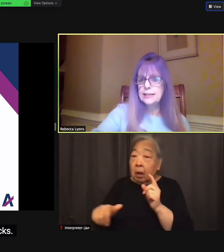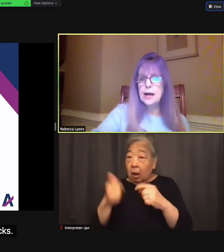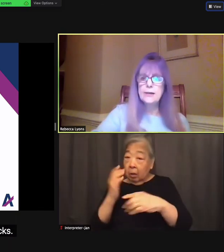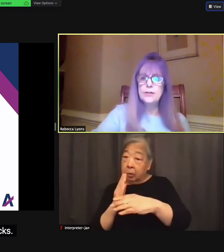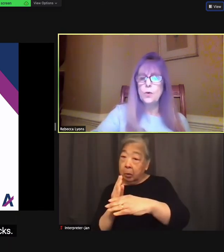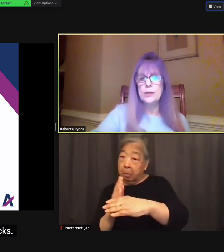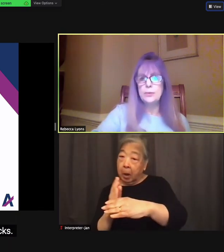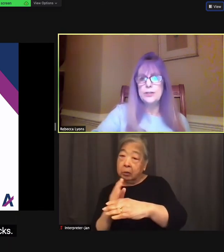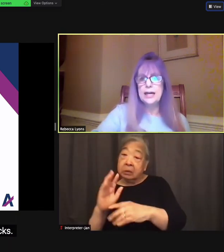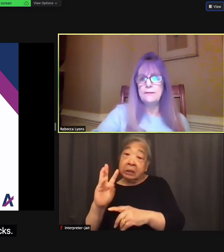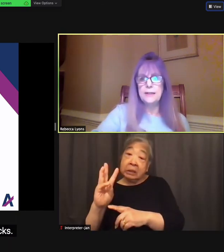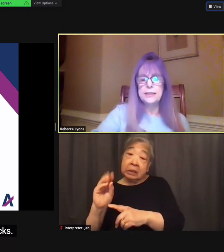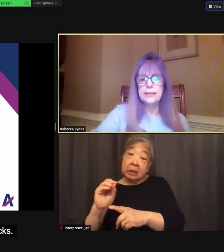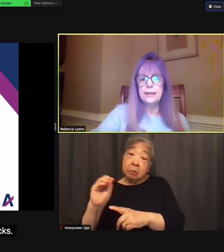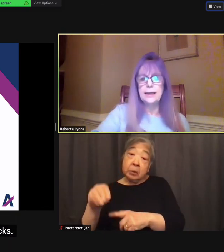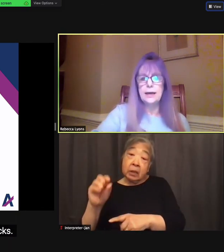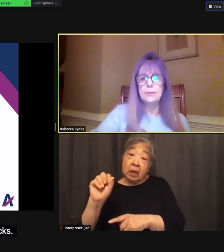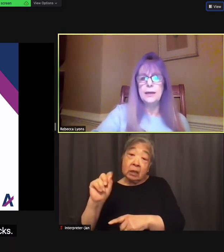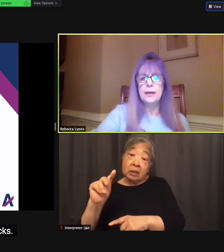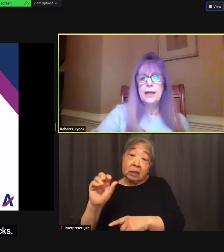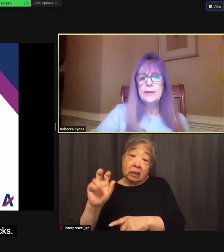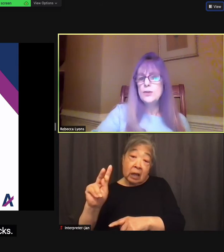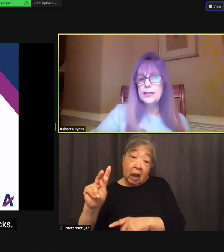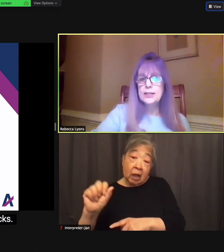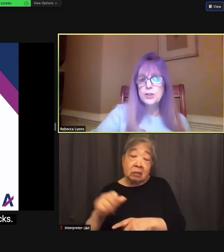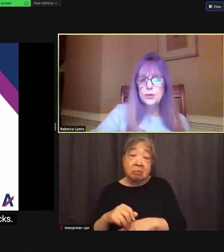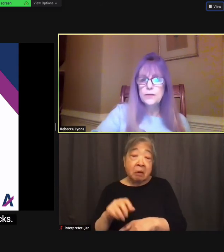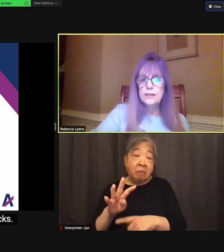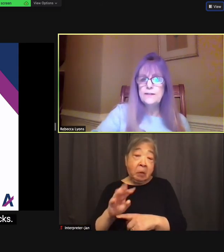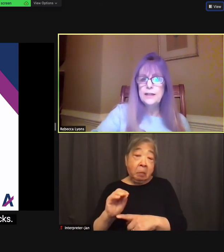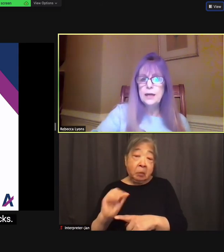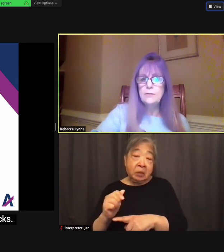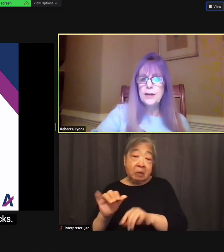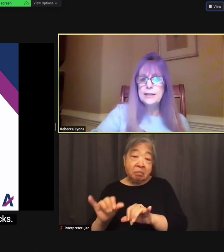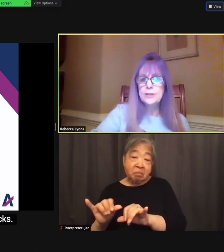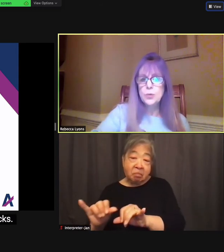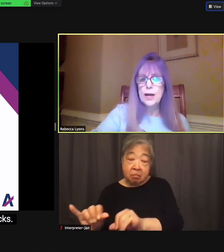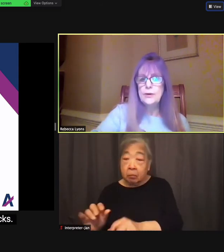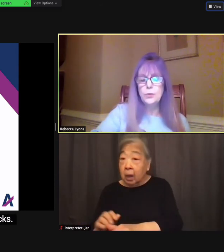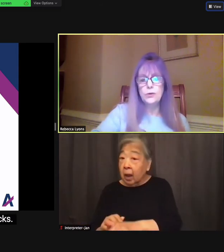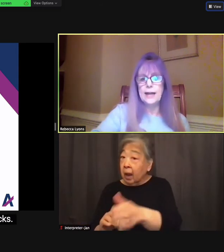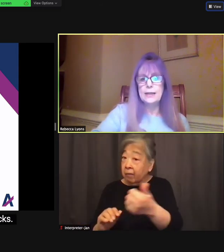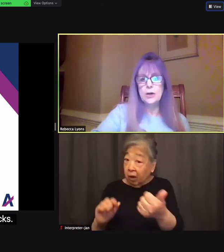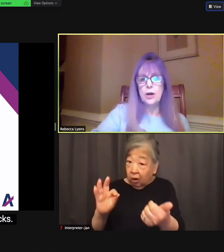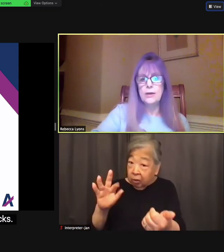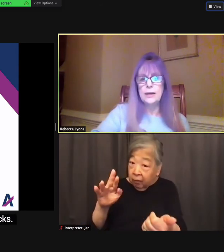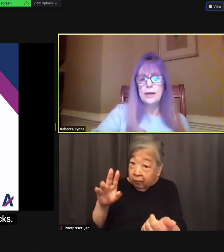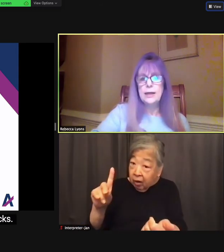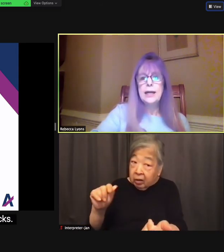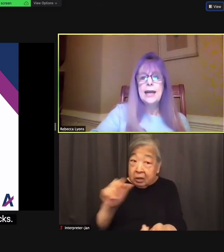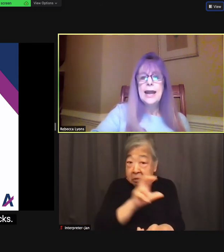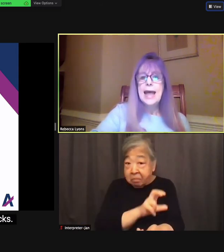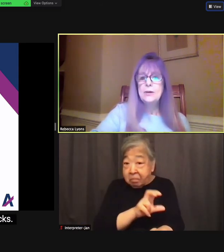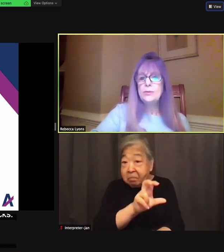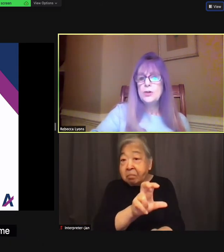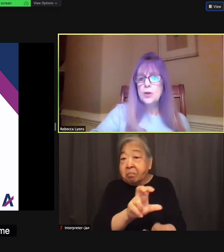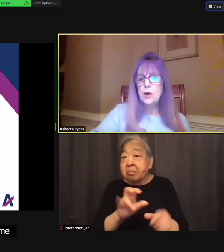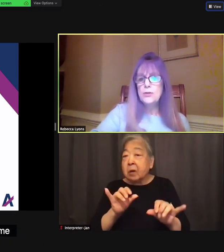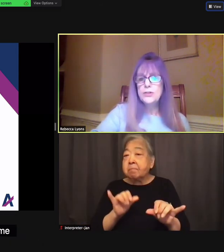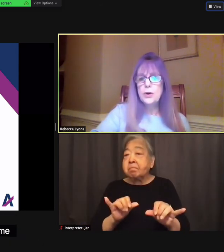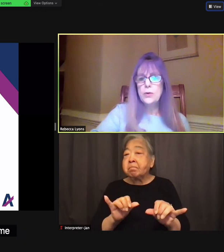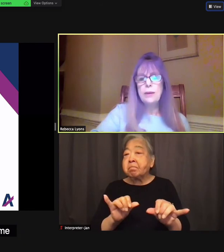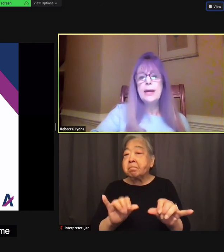60% stocks, 40% fixed income. There's a conservative income fund as well through Vanguard. And